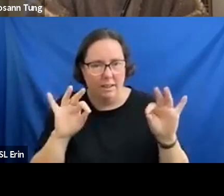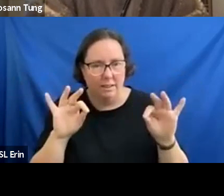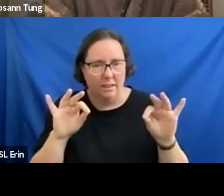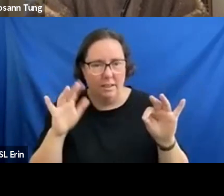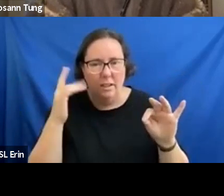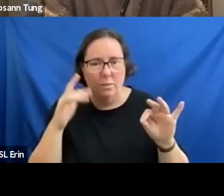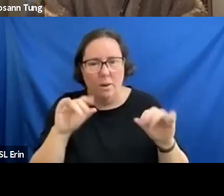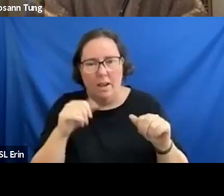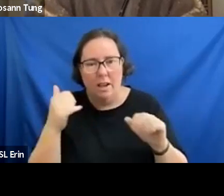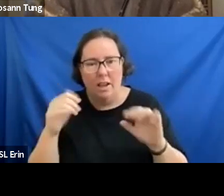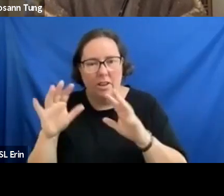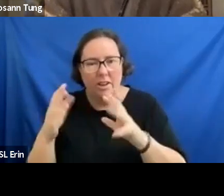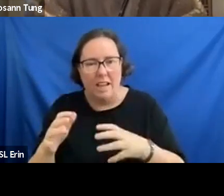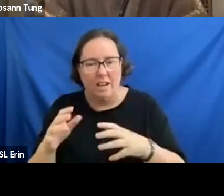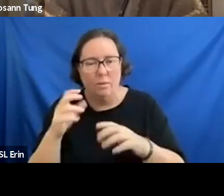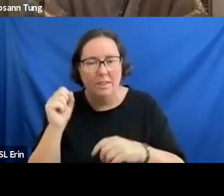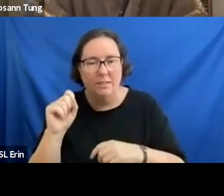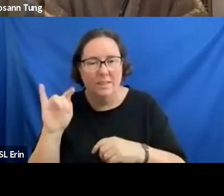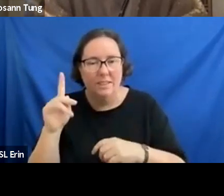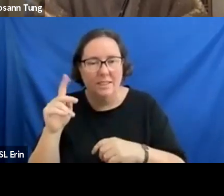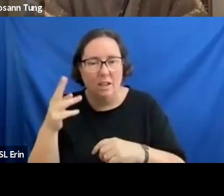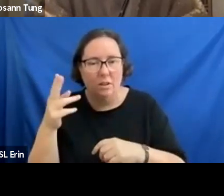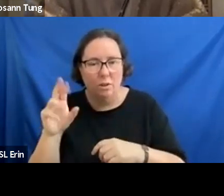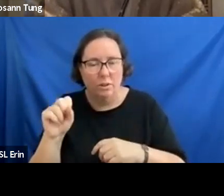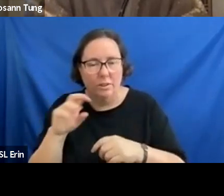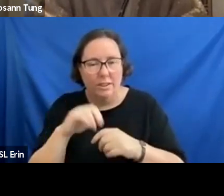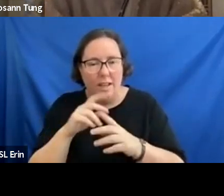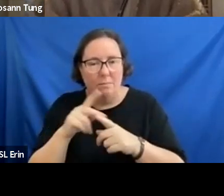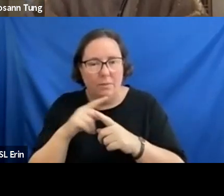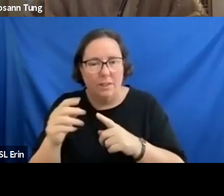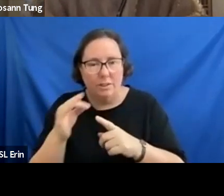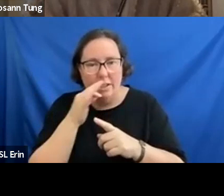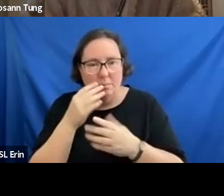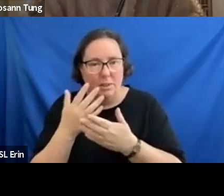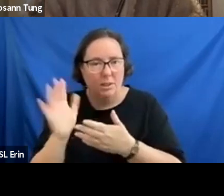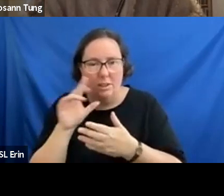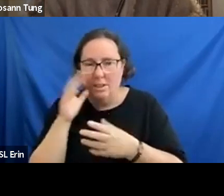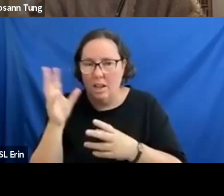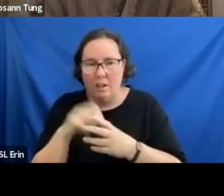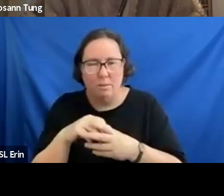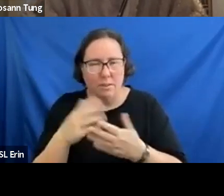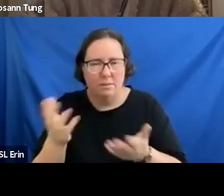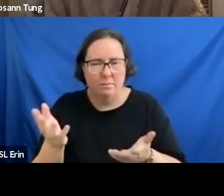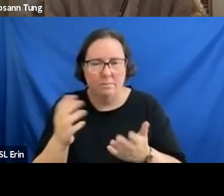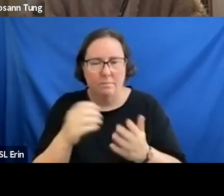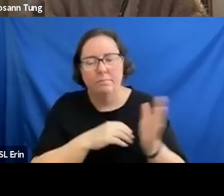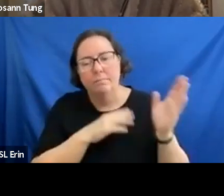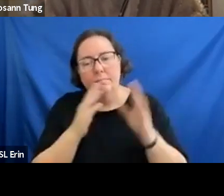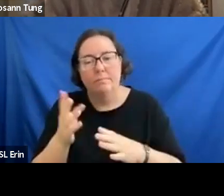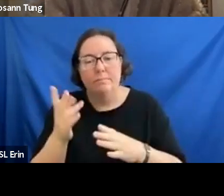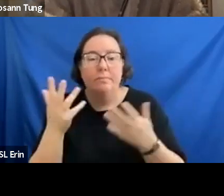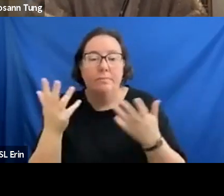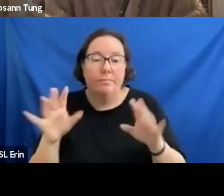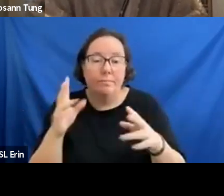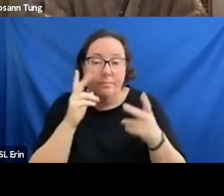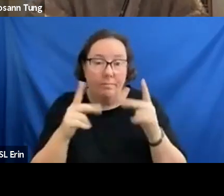why certain categories of stakeholders and areas of professional expertise are not represented. As we've already